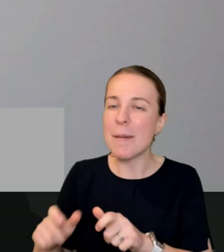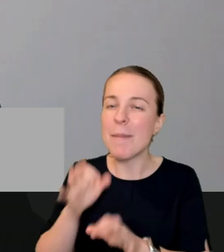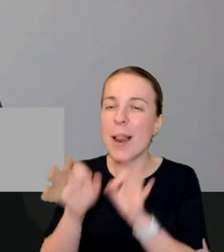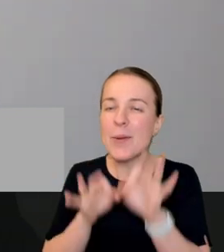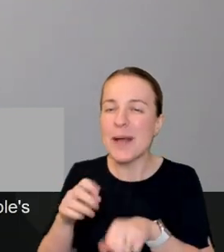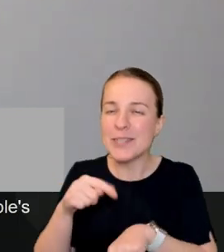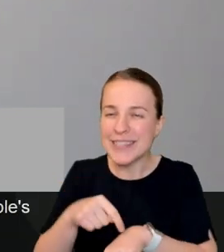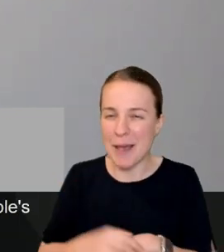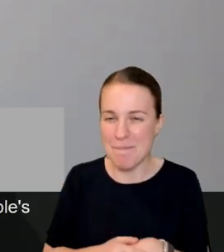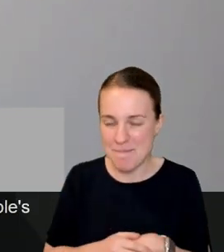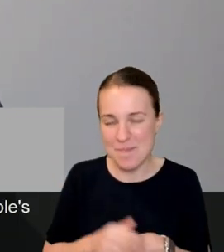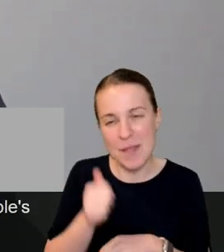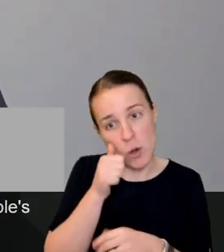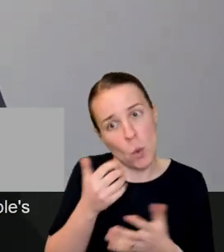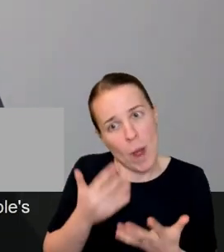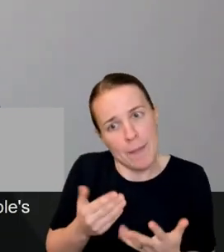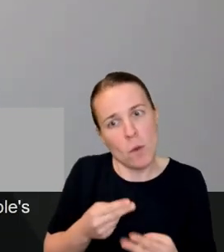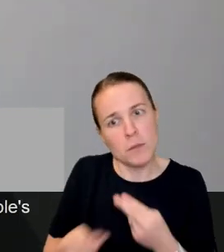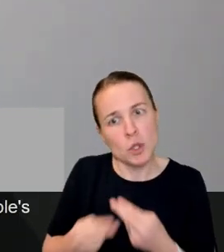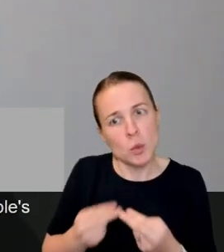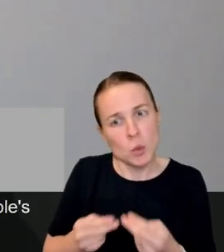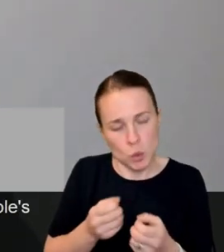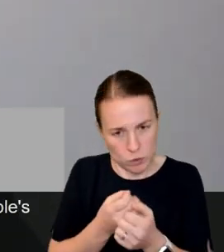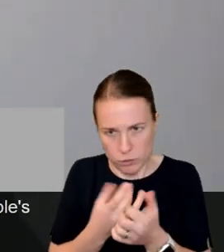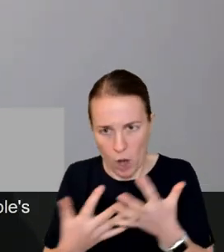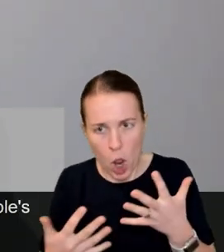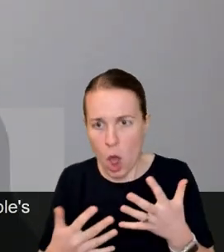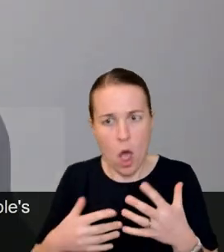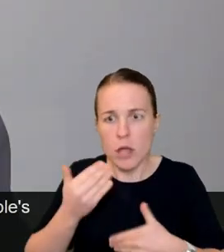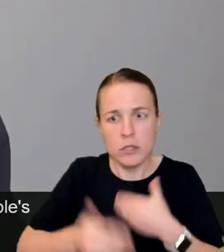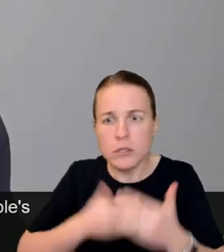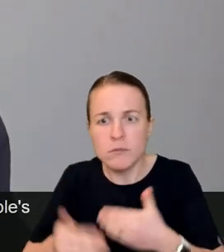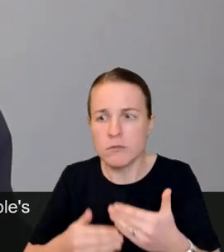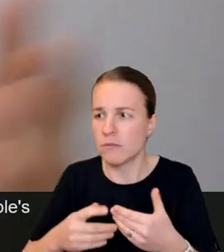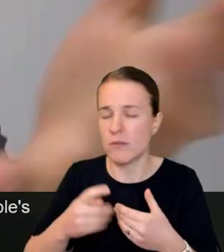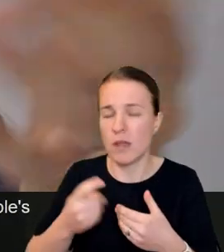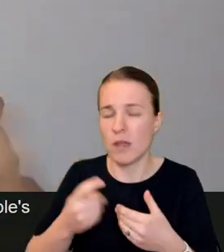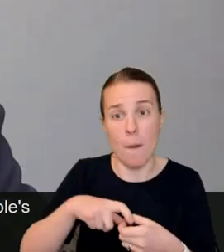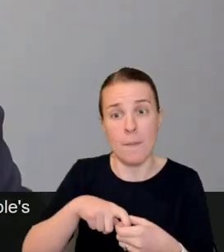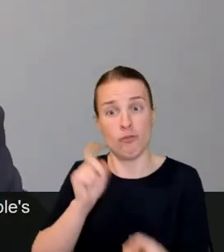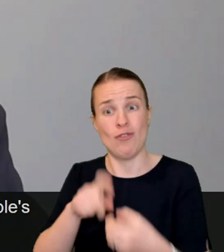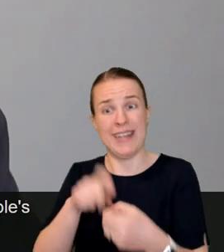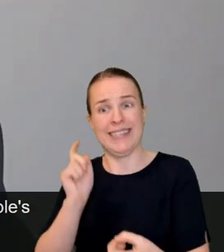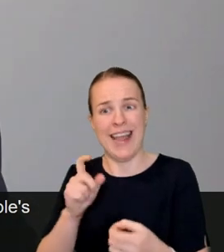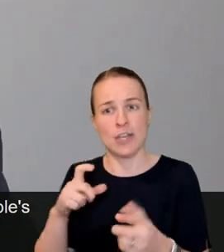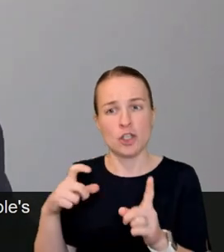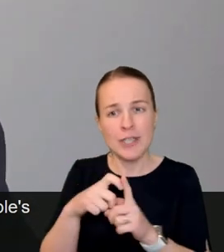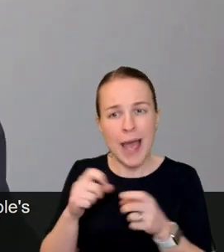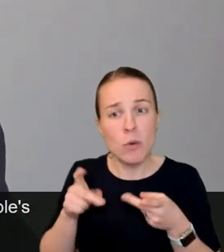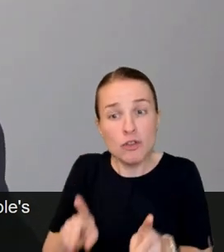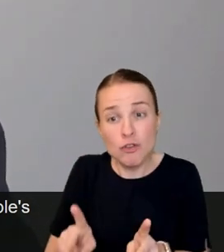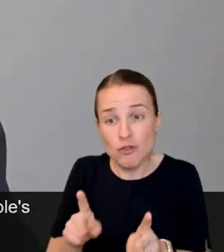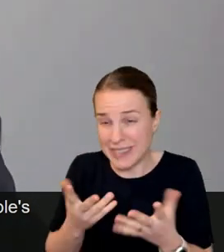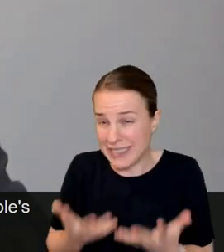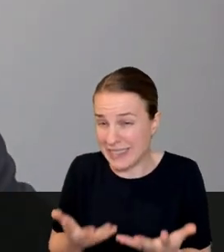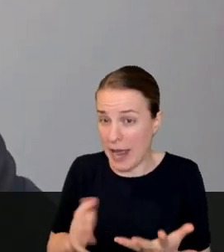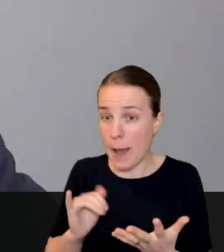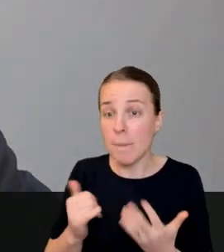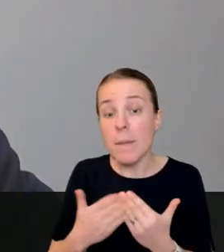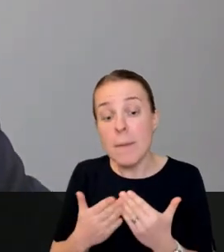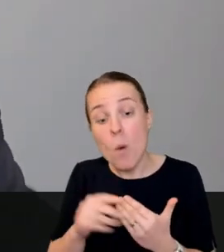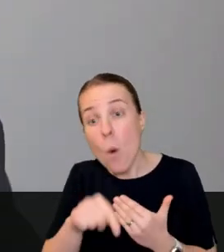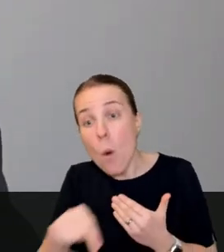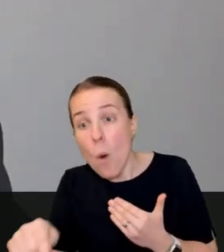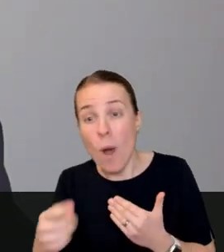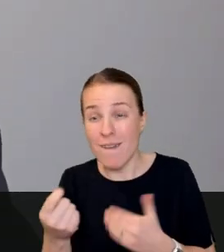news with various resignations from Downing Street today. There may be more over the course of the next couple of hours, so thank you for joining